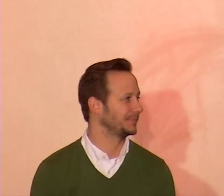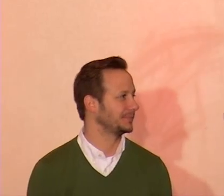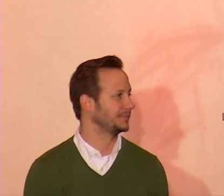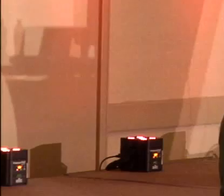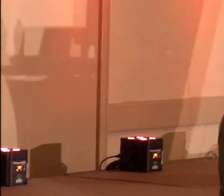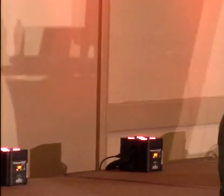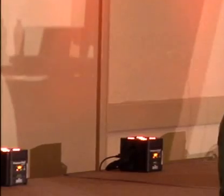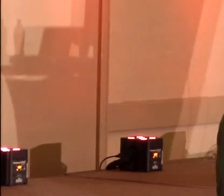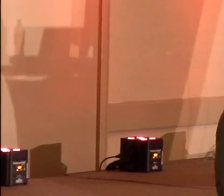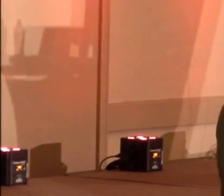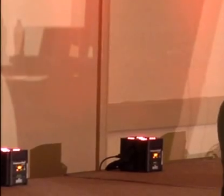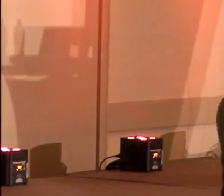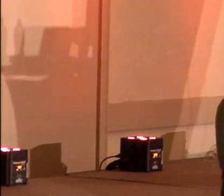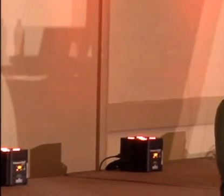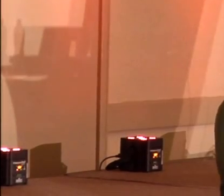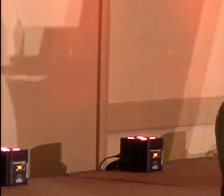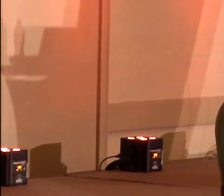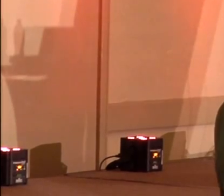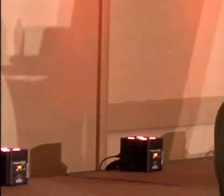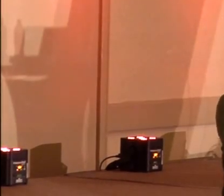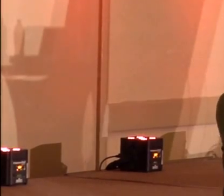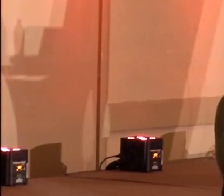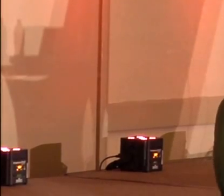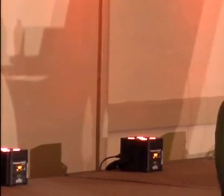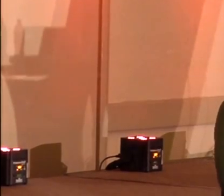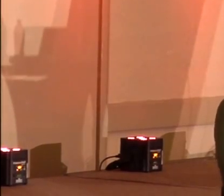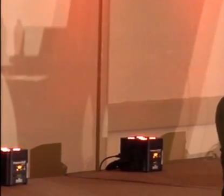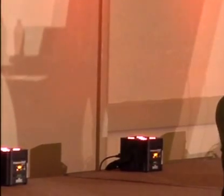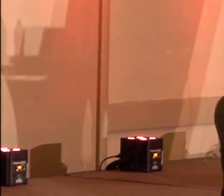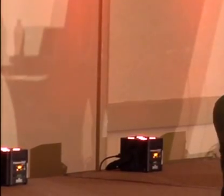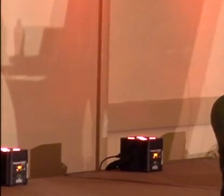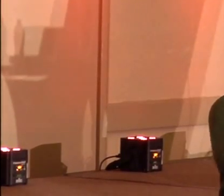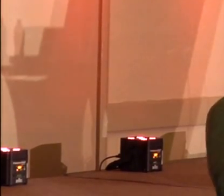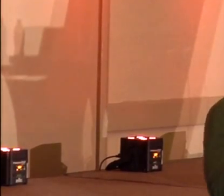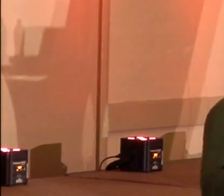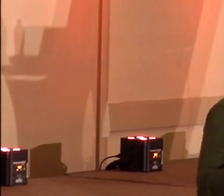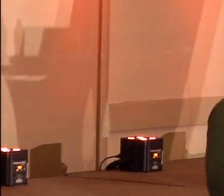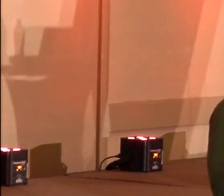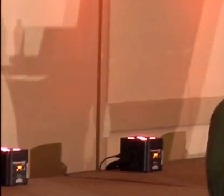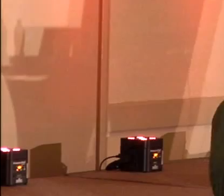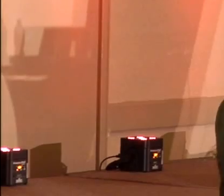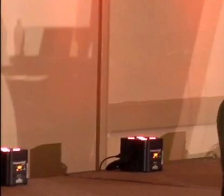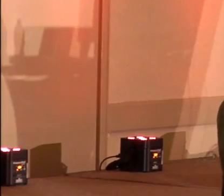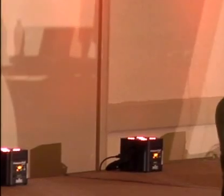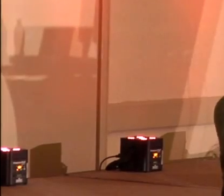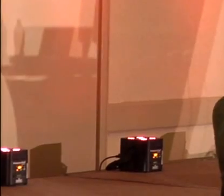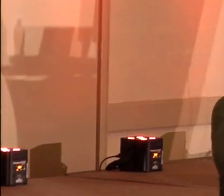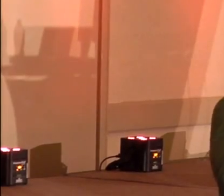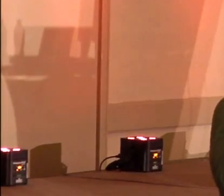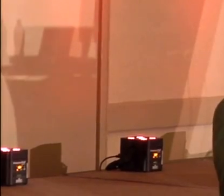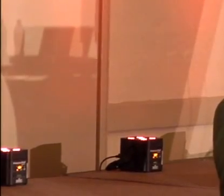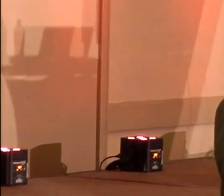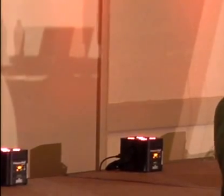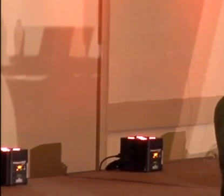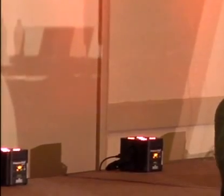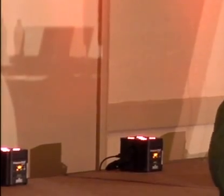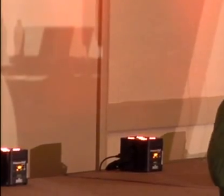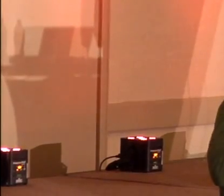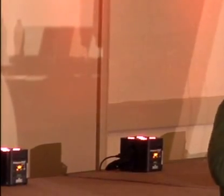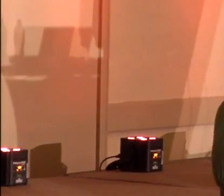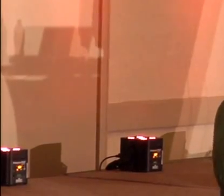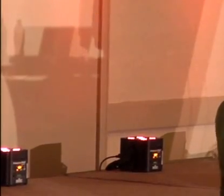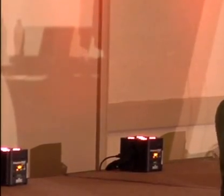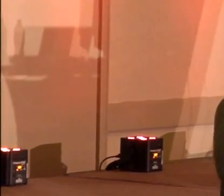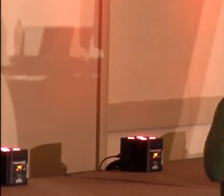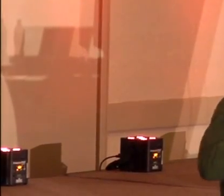I am unique at this gathering. It is not because I am wearing a suit, because I notice that there are many of you who are obviously